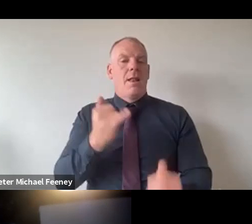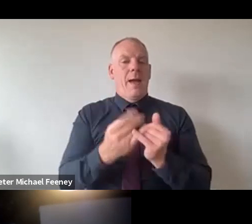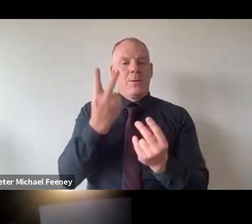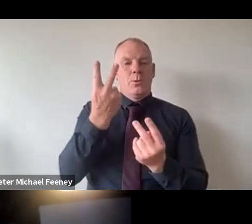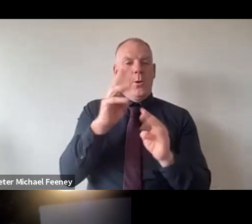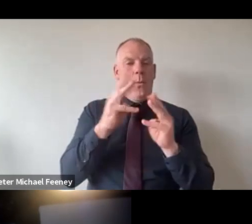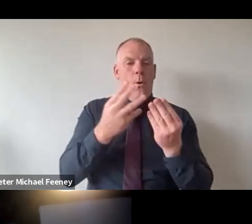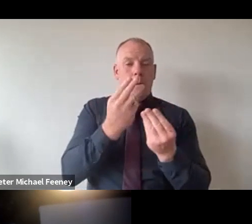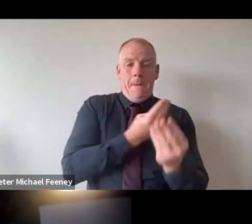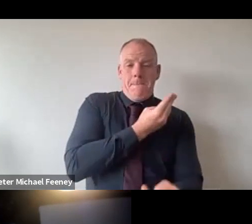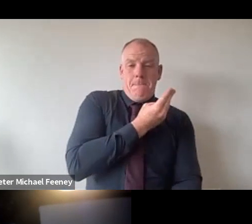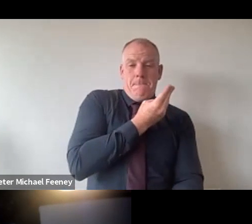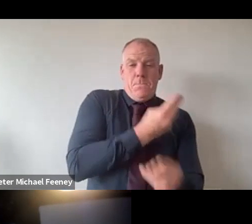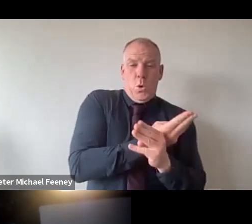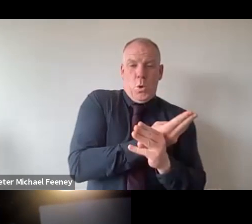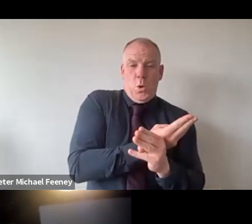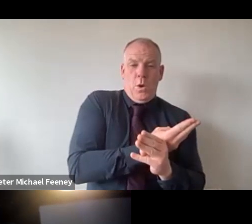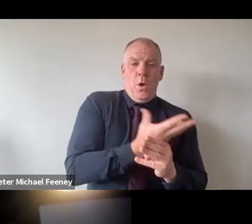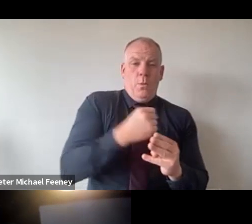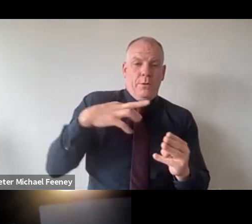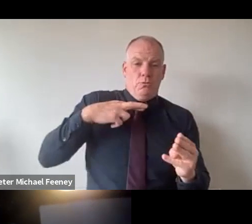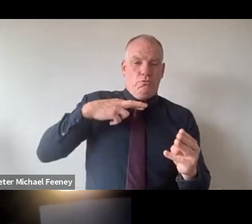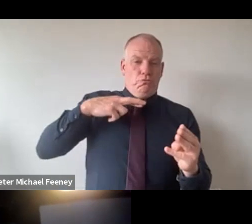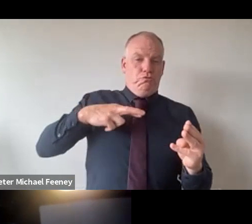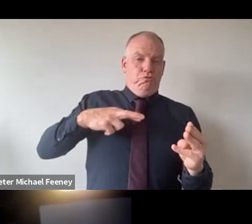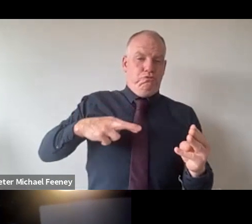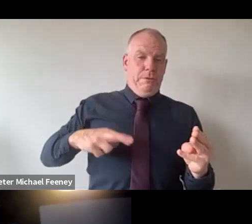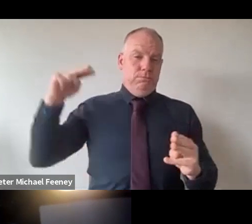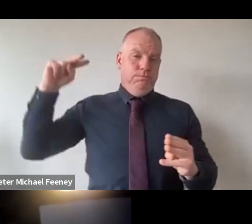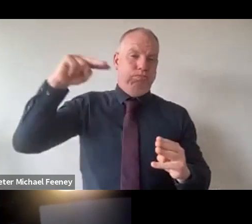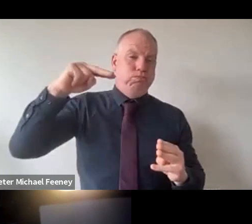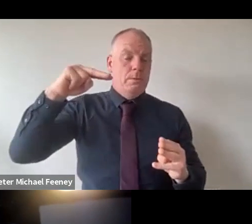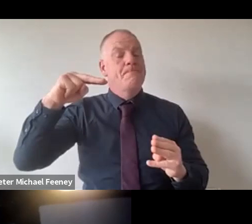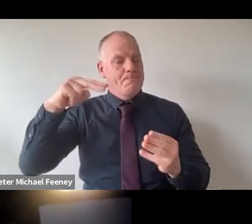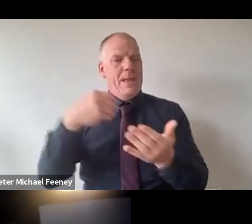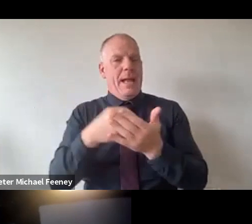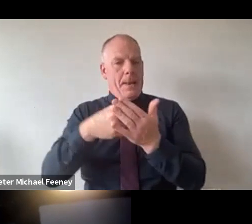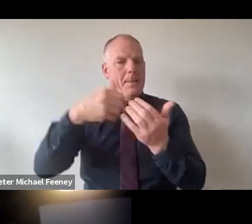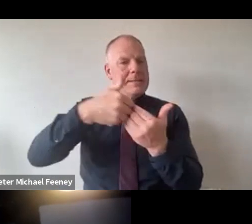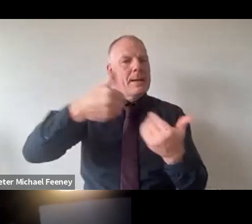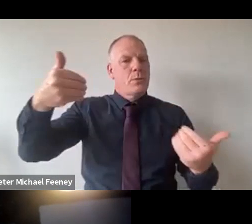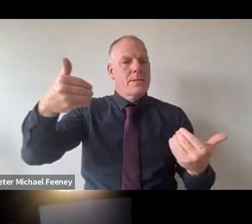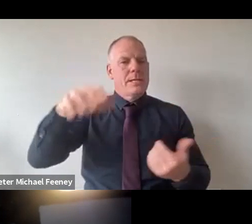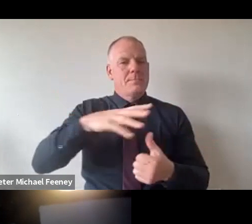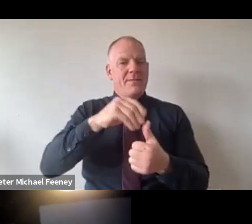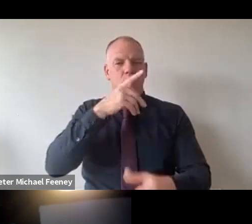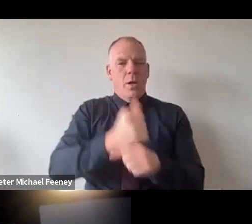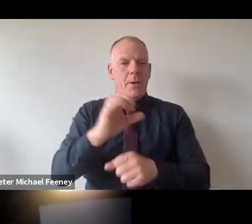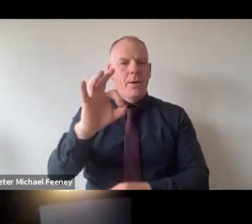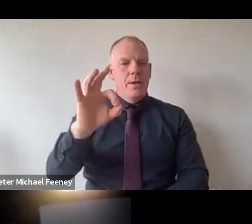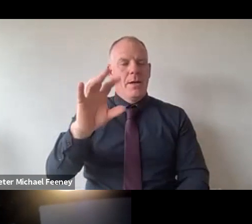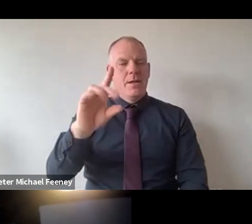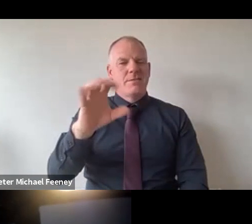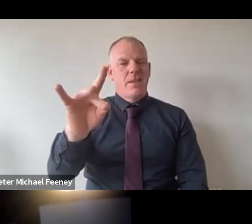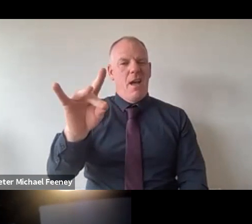poor living next to the most rich, and especially around the Docklands, it's very economically segregated, and it's gated communities living next to